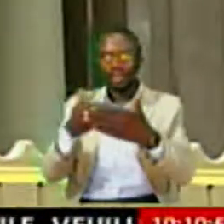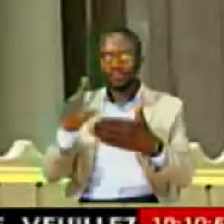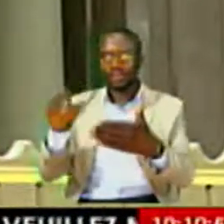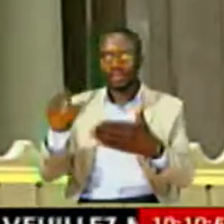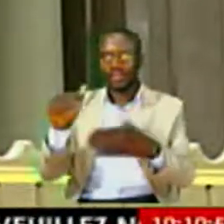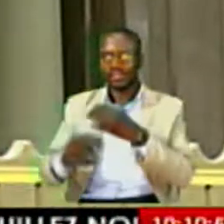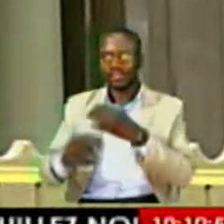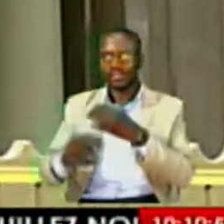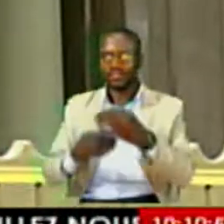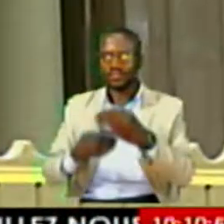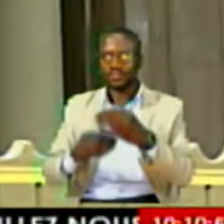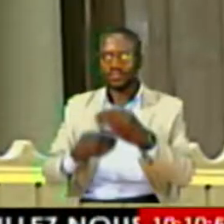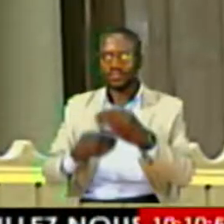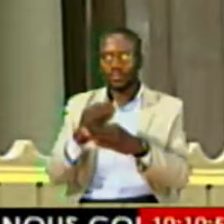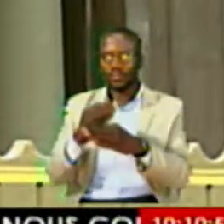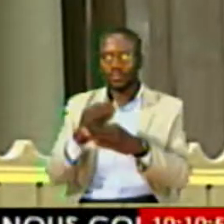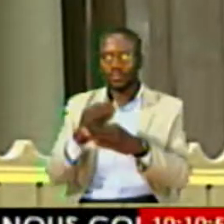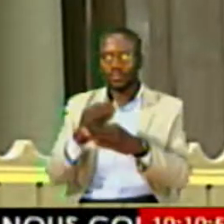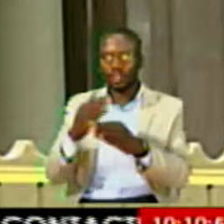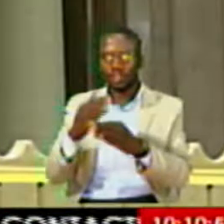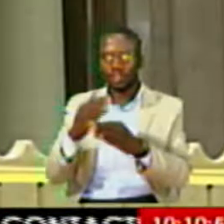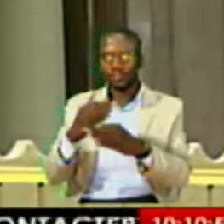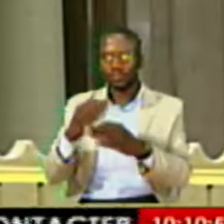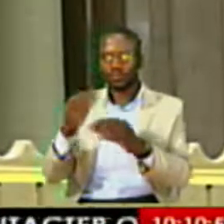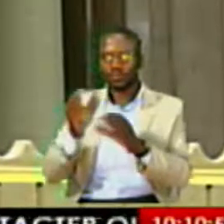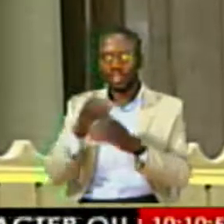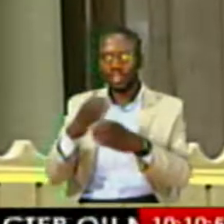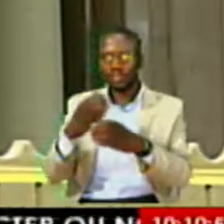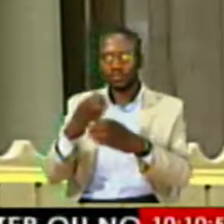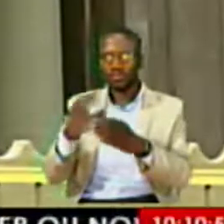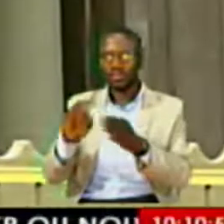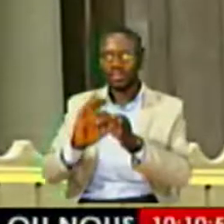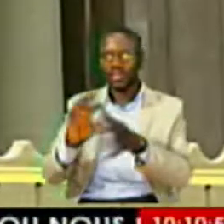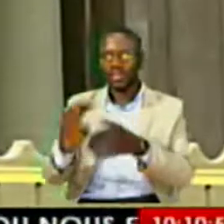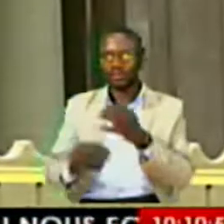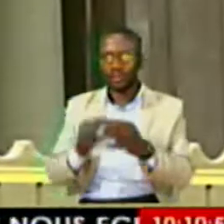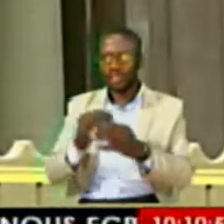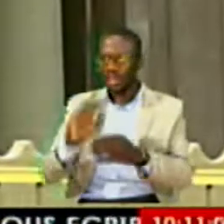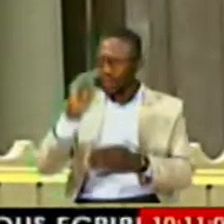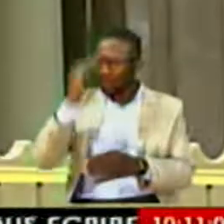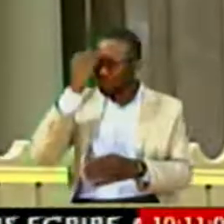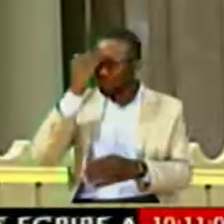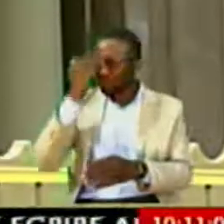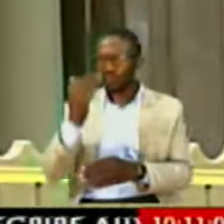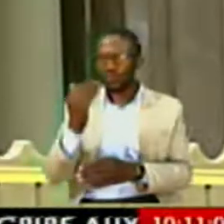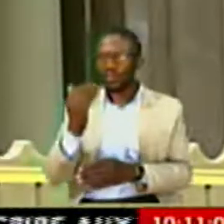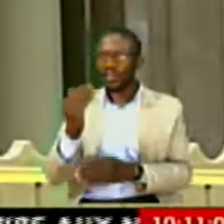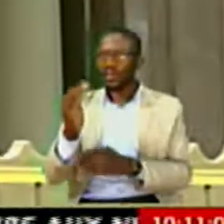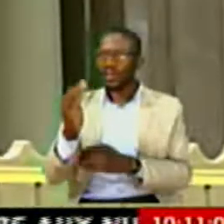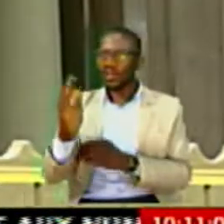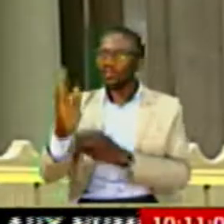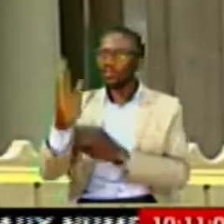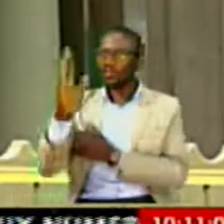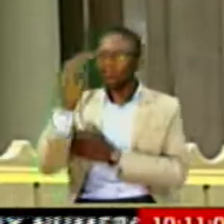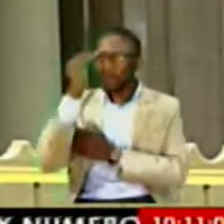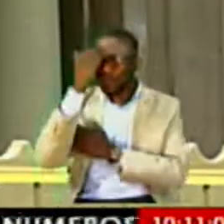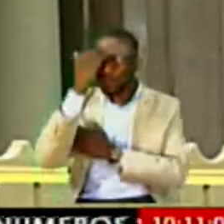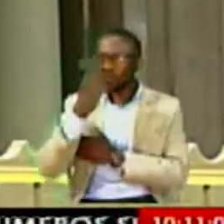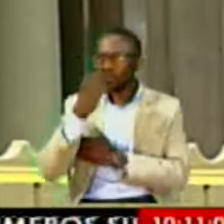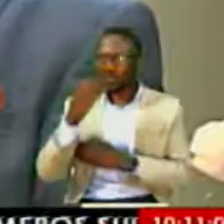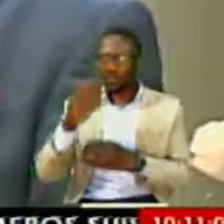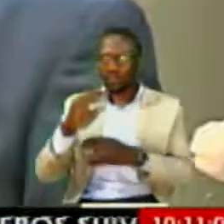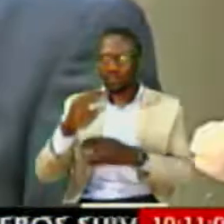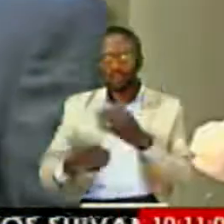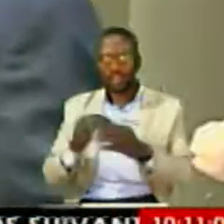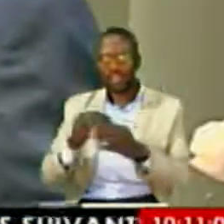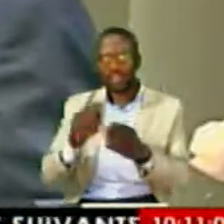du monde. Before the foundation of the world. Dieu savait que le monde va tomber dans le péché. God knew that the world would fall in sin. Alors il avait